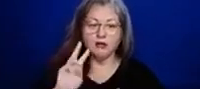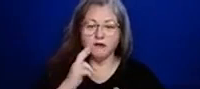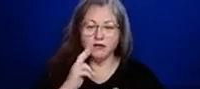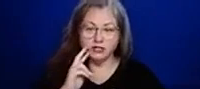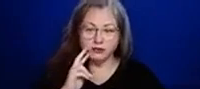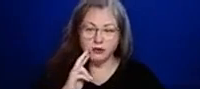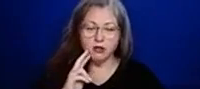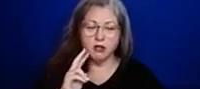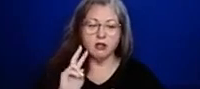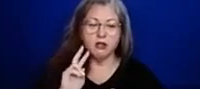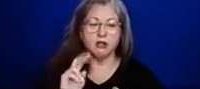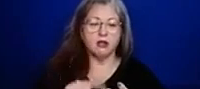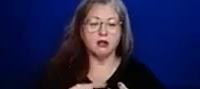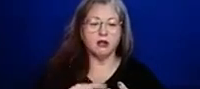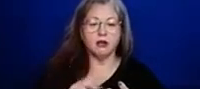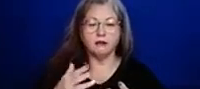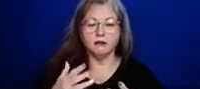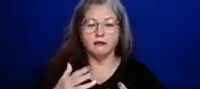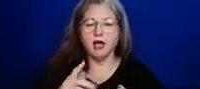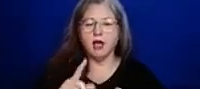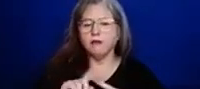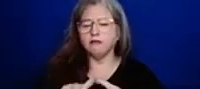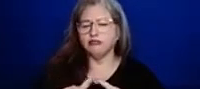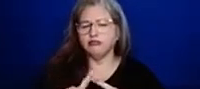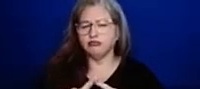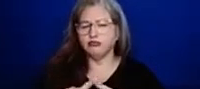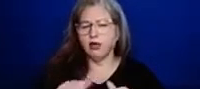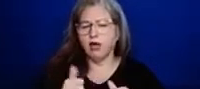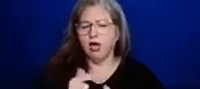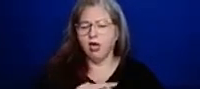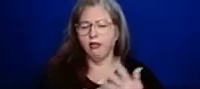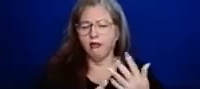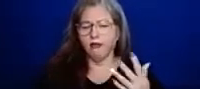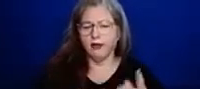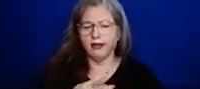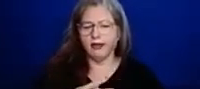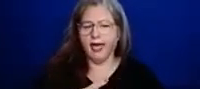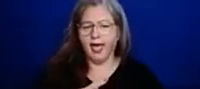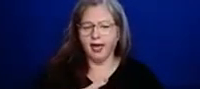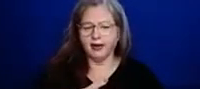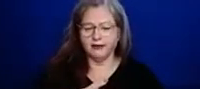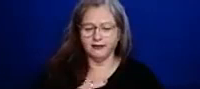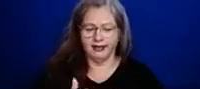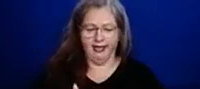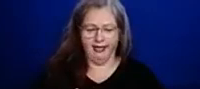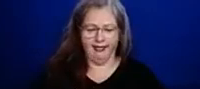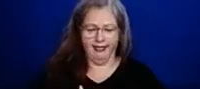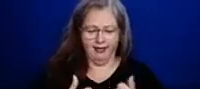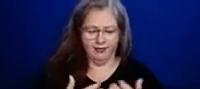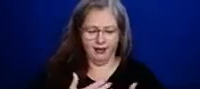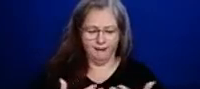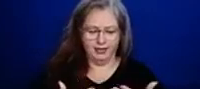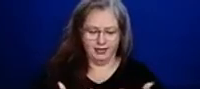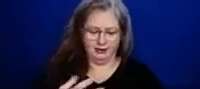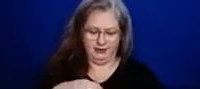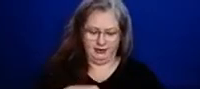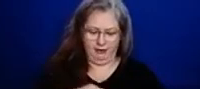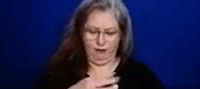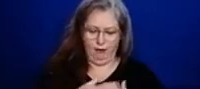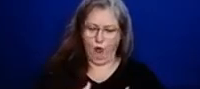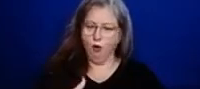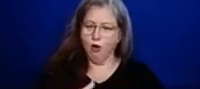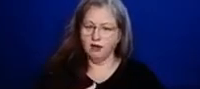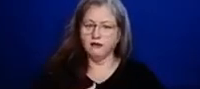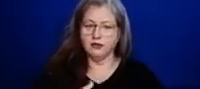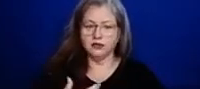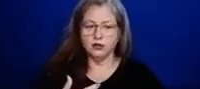of you know, many other kinds of living and things that we are part of.